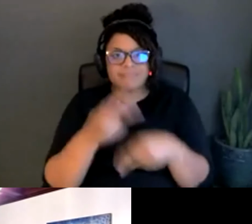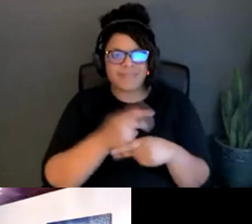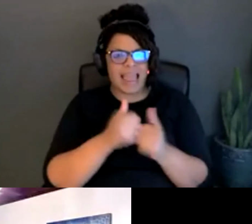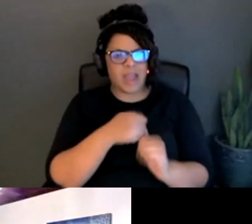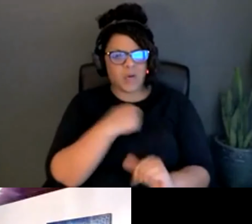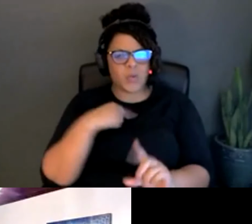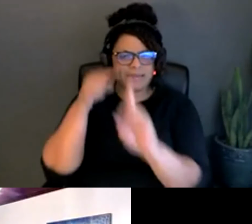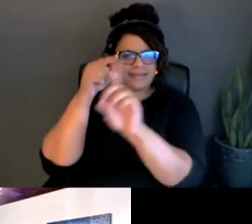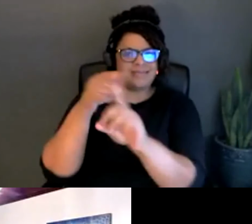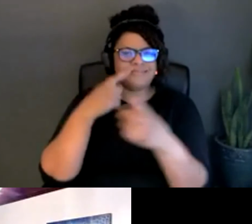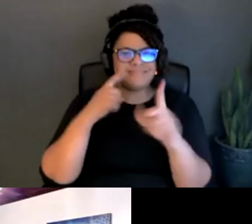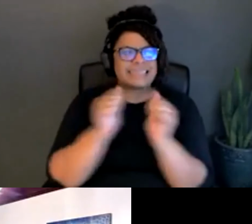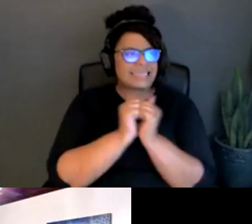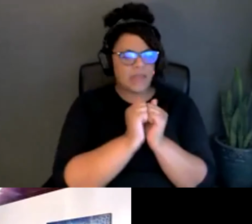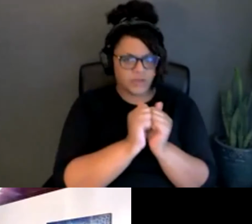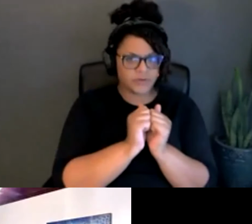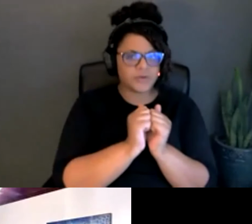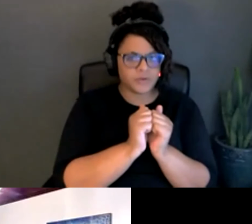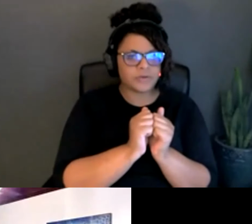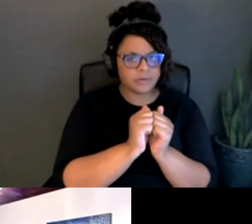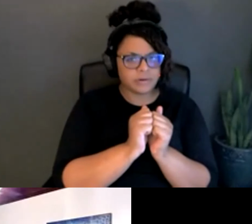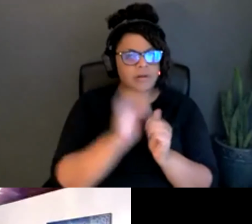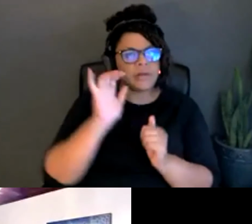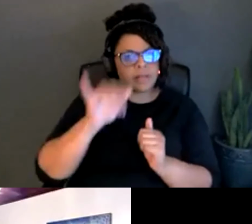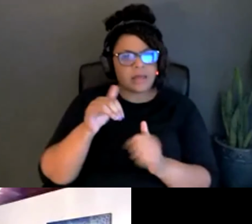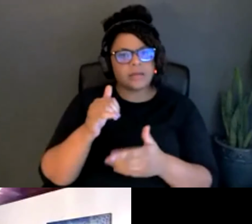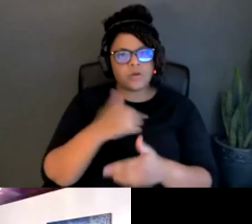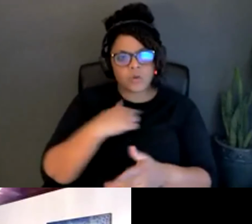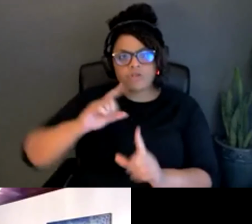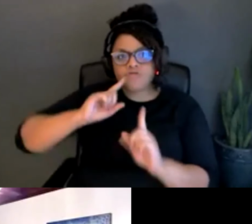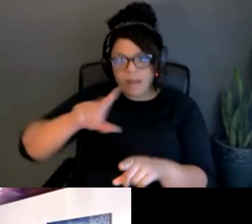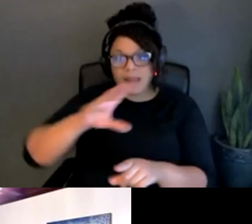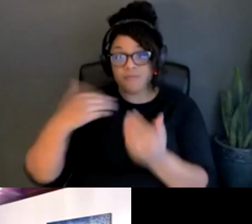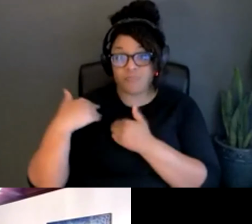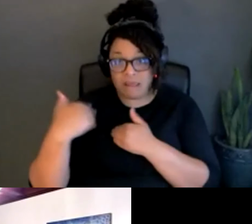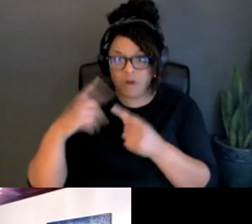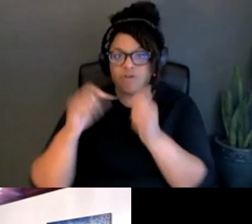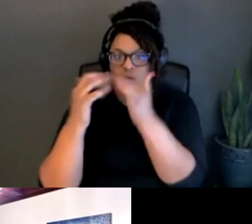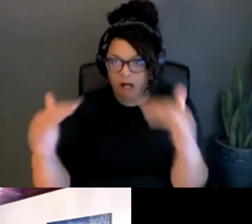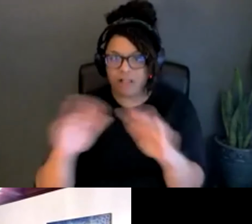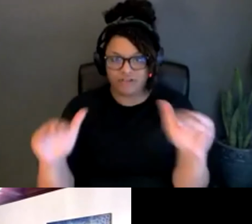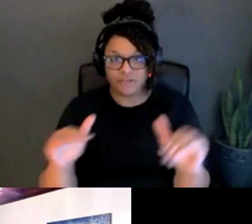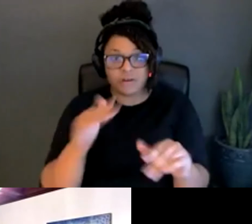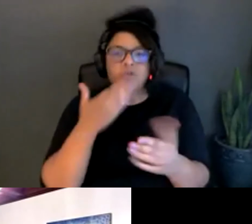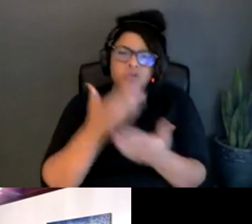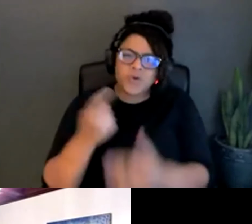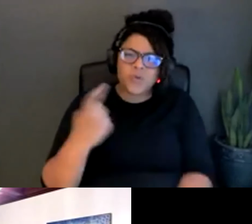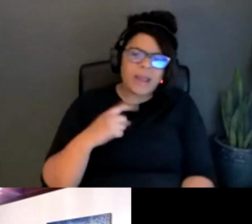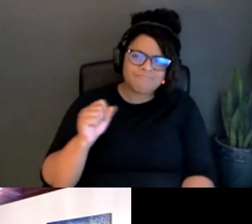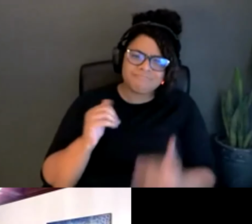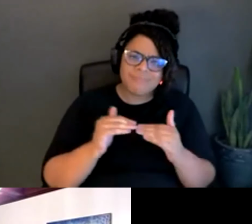this together in a way that is responsive and responsible to all children? But it's a fair question. But I